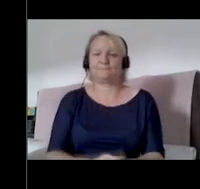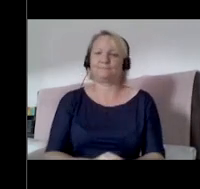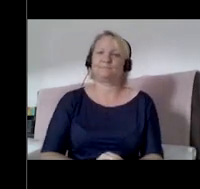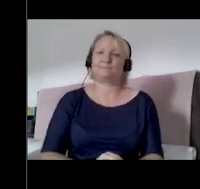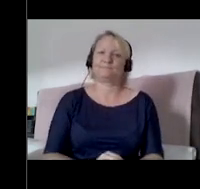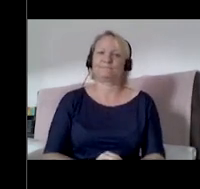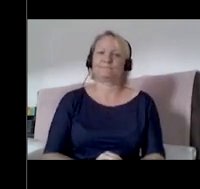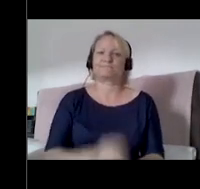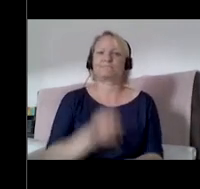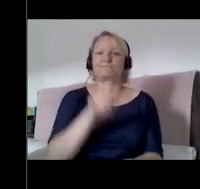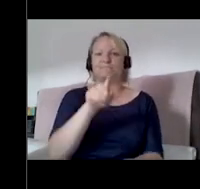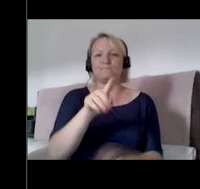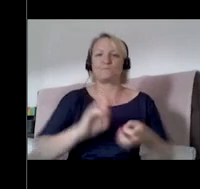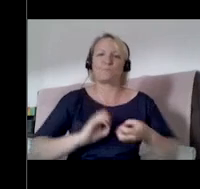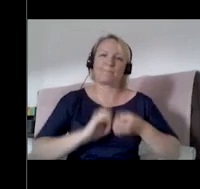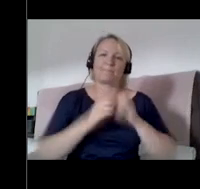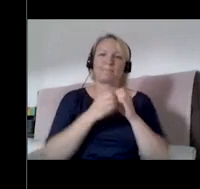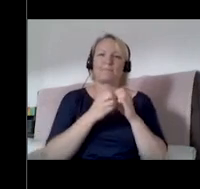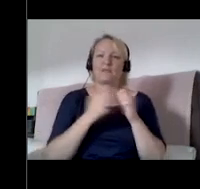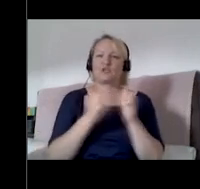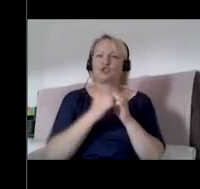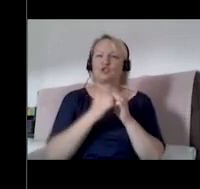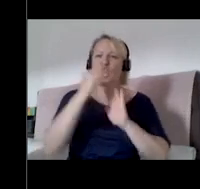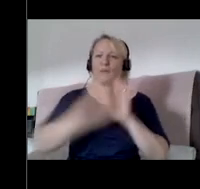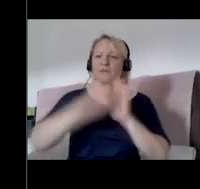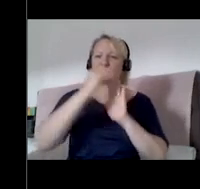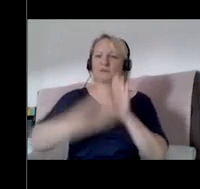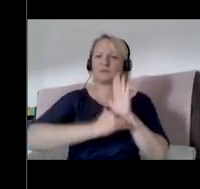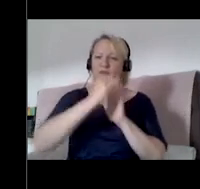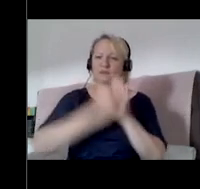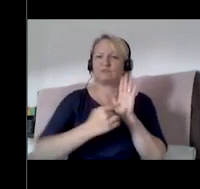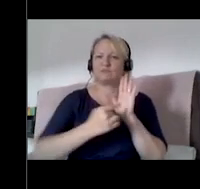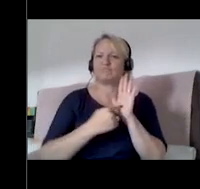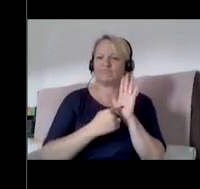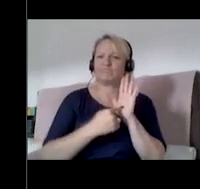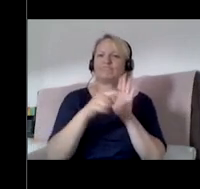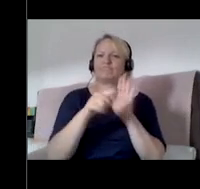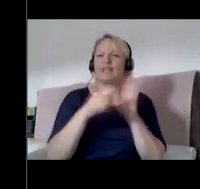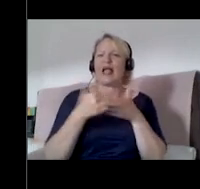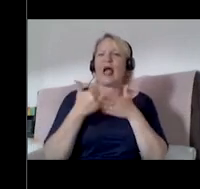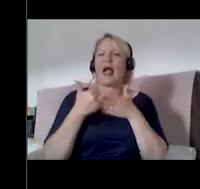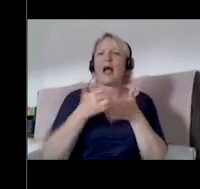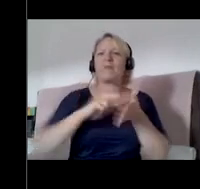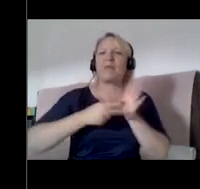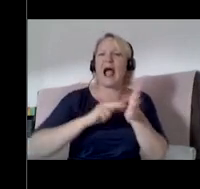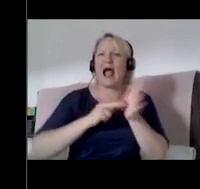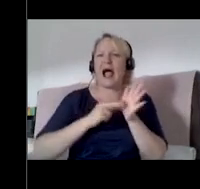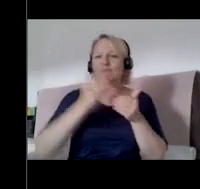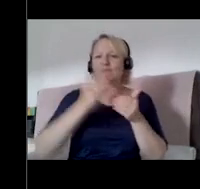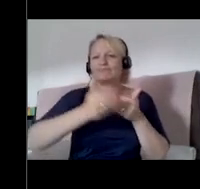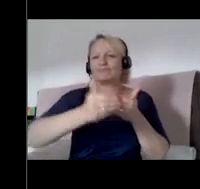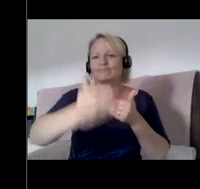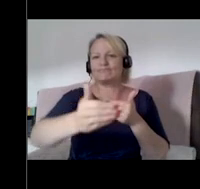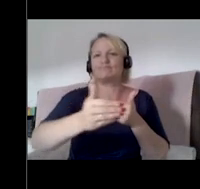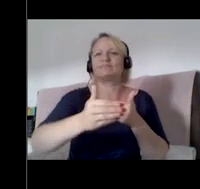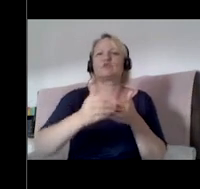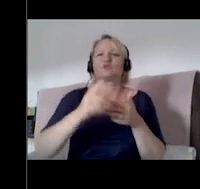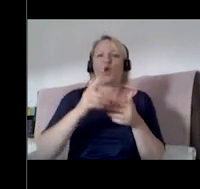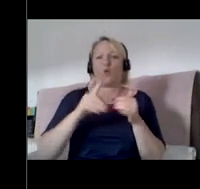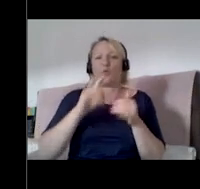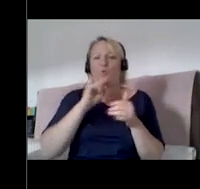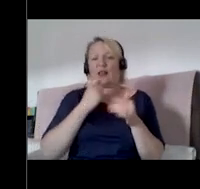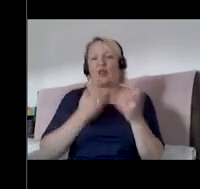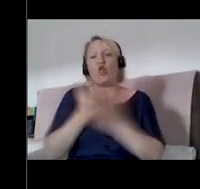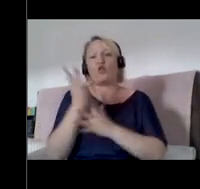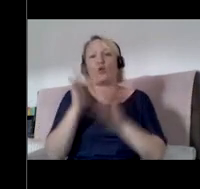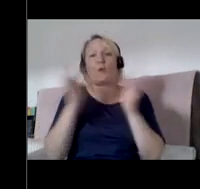We've produced a number of documents that help explain our plans, and as we move through the webinar, we'll signpost where you can find more